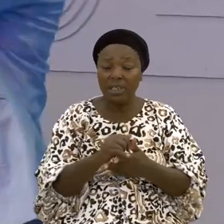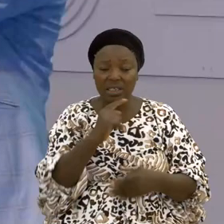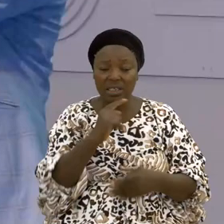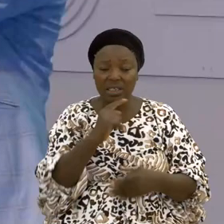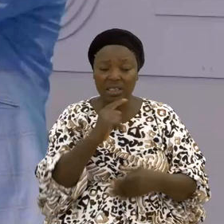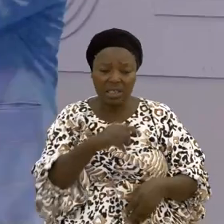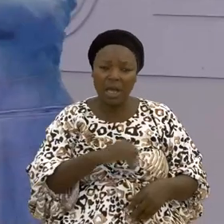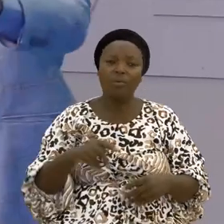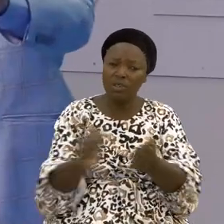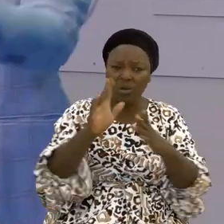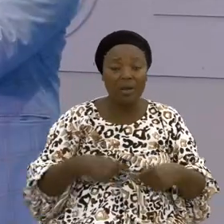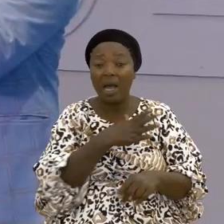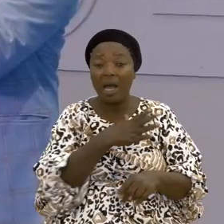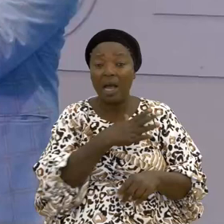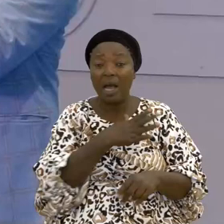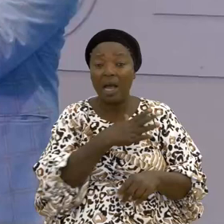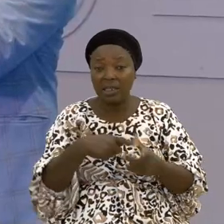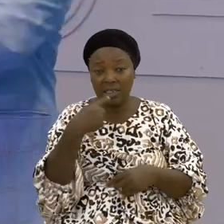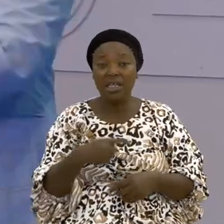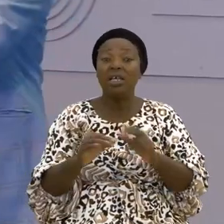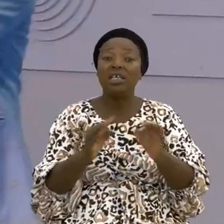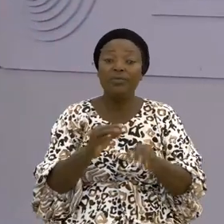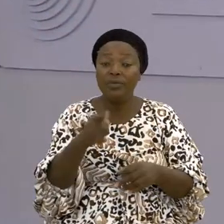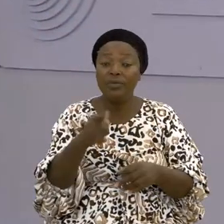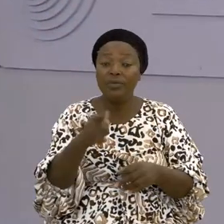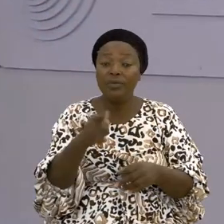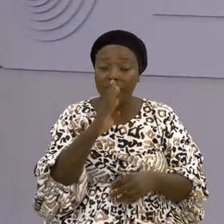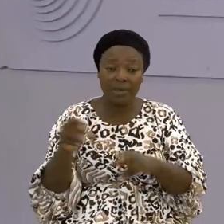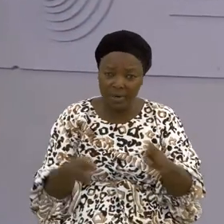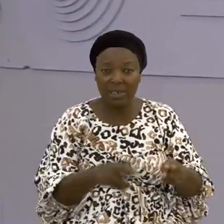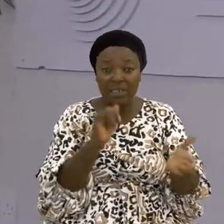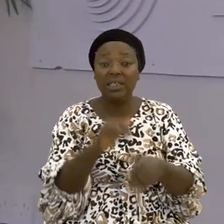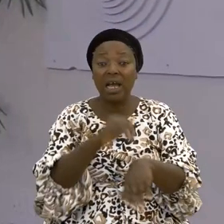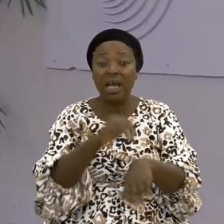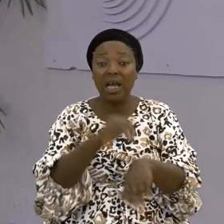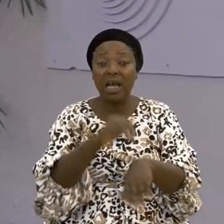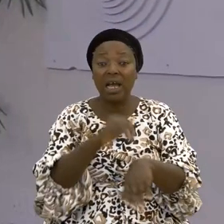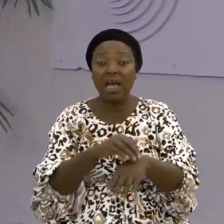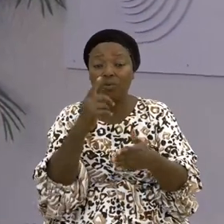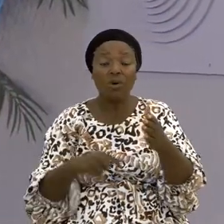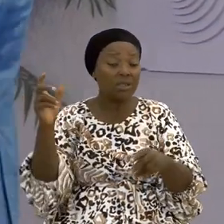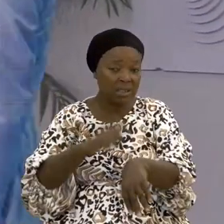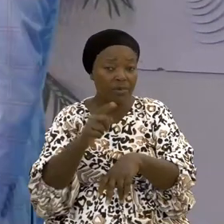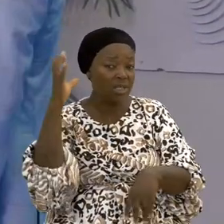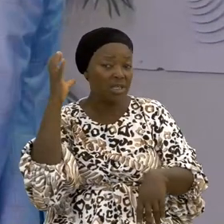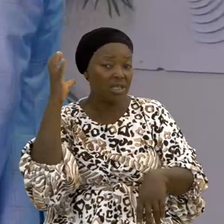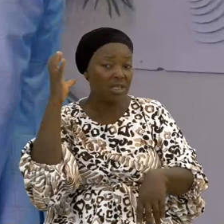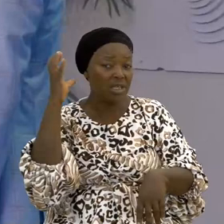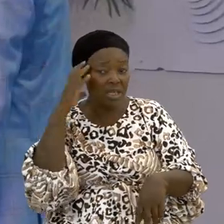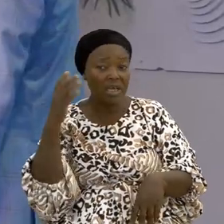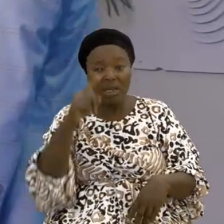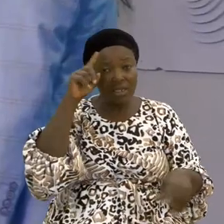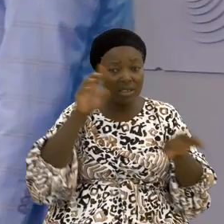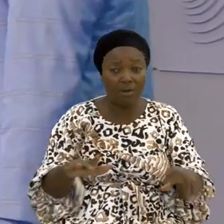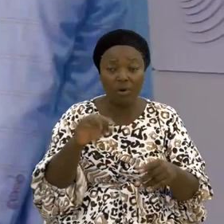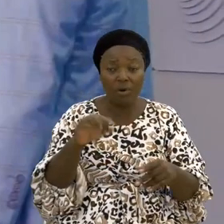alive. And he said, now, if you be ready, that at what time Ye hear the sound of the